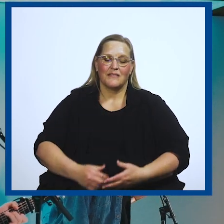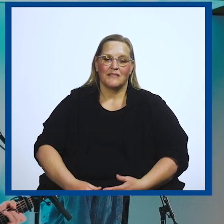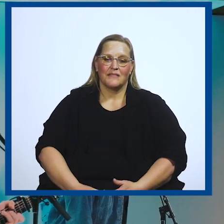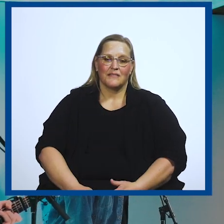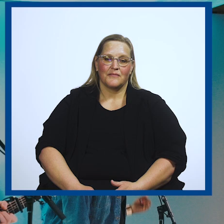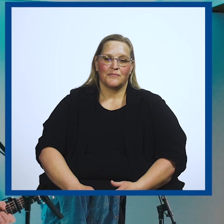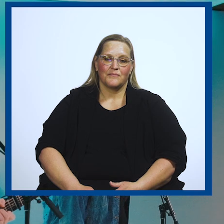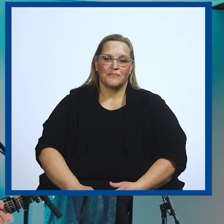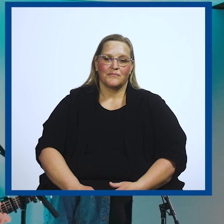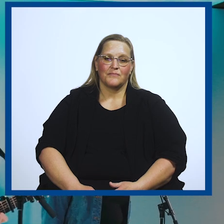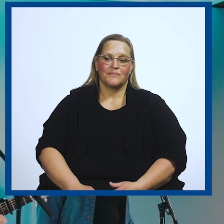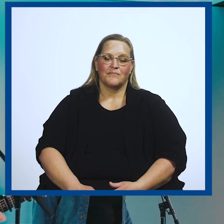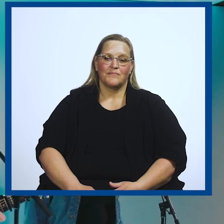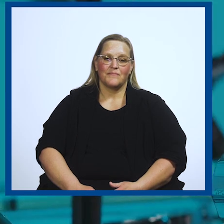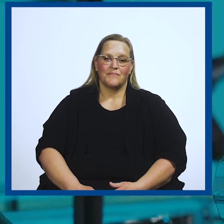Amen.